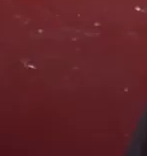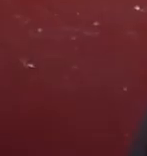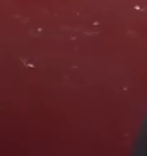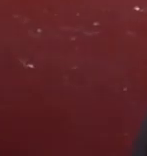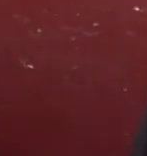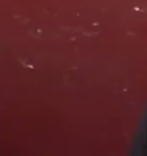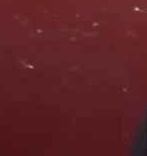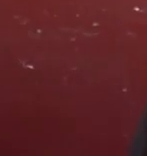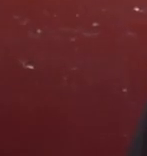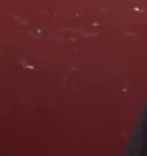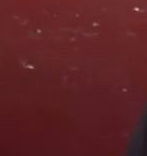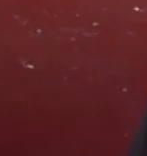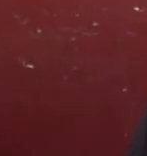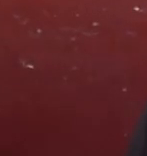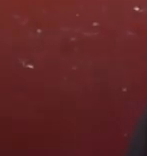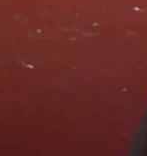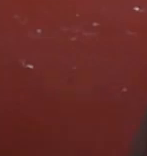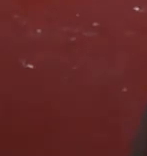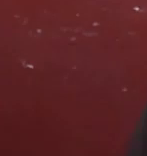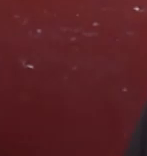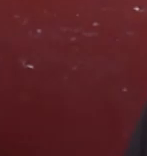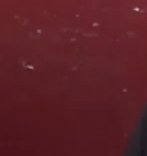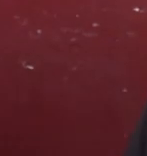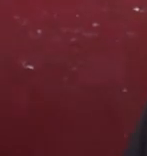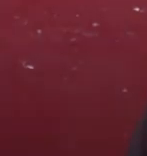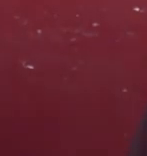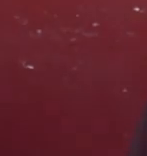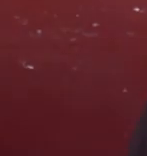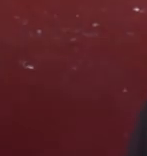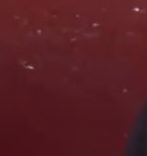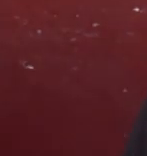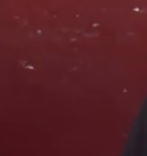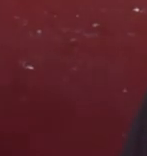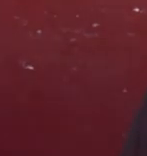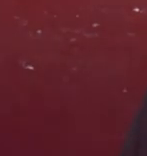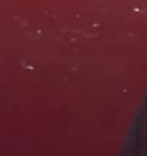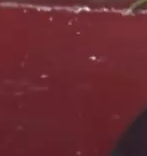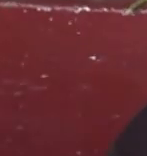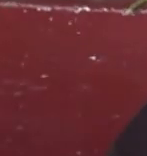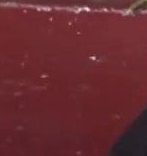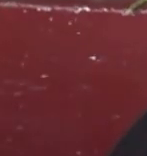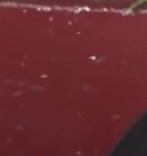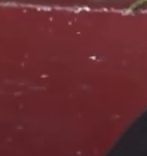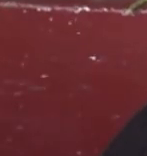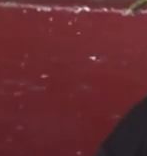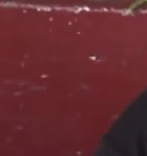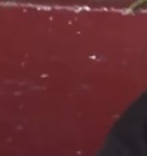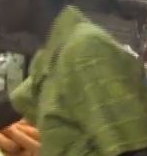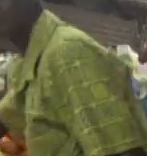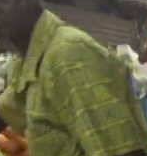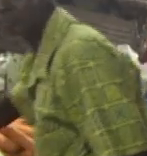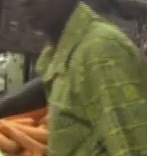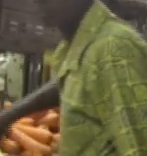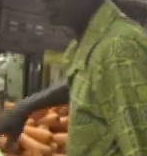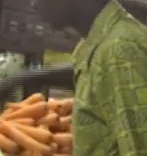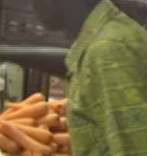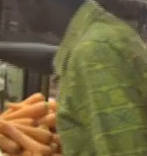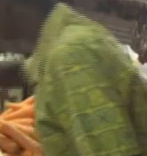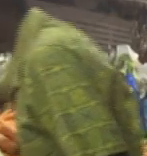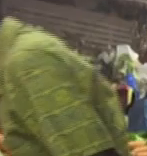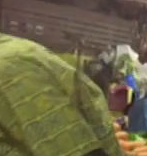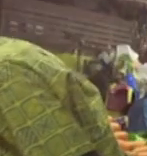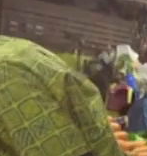kids. Hi, I'm Sadie Sakio from Kashmir Lautoka. I like listening to Gold FM, only the classic hits. My name is